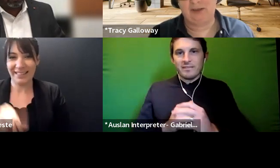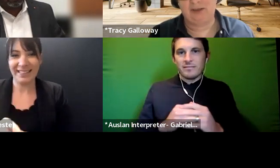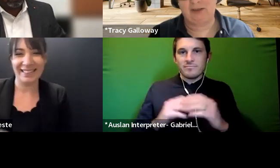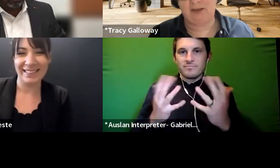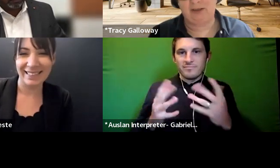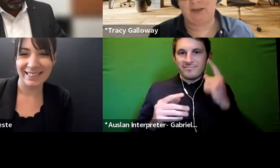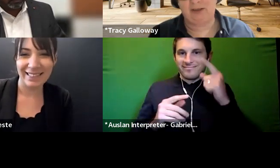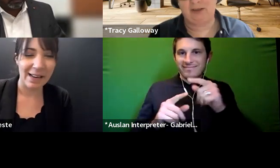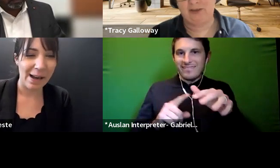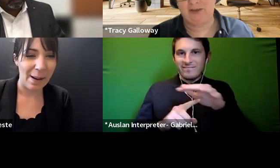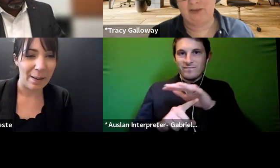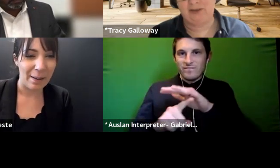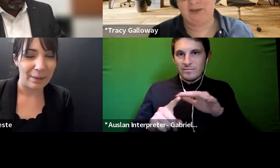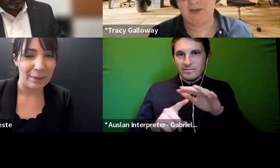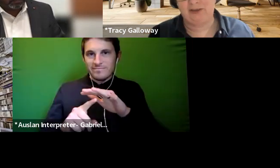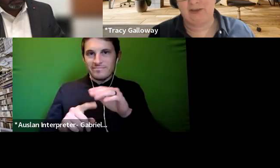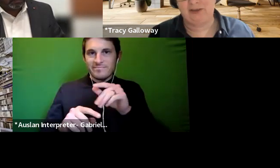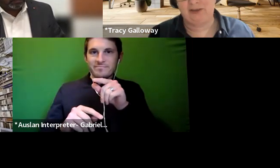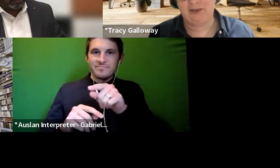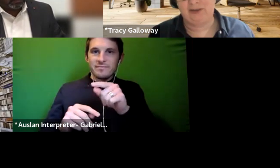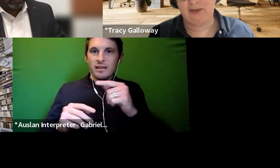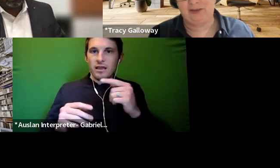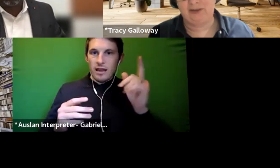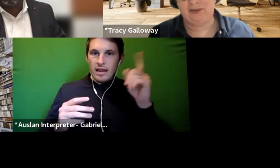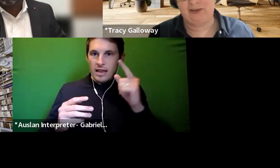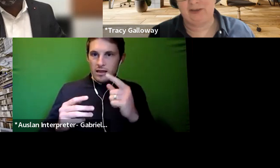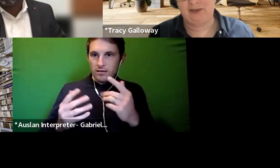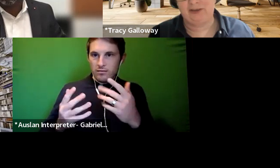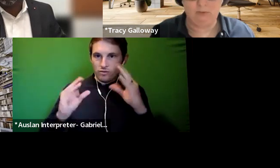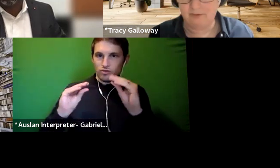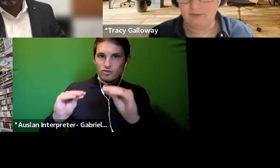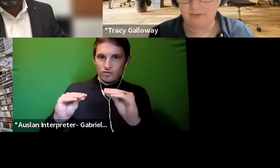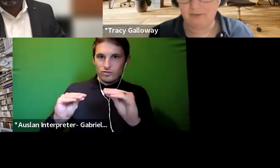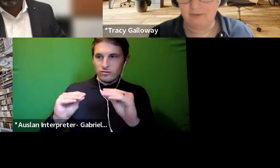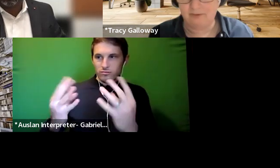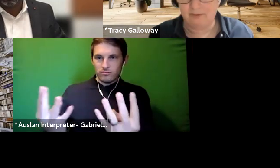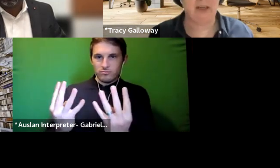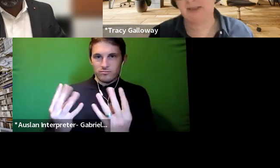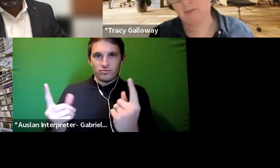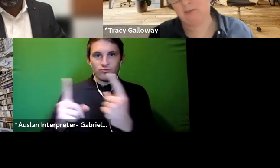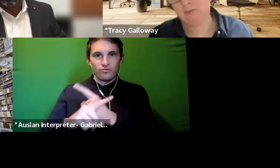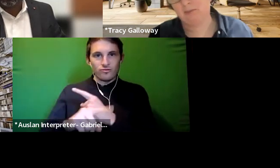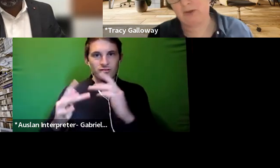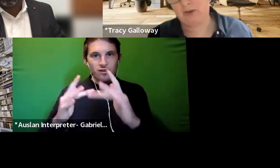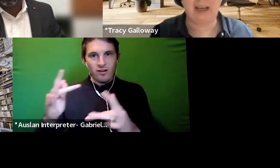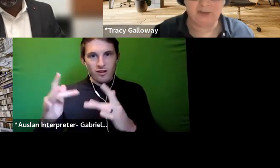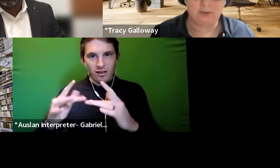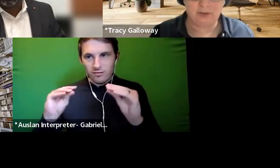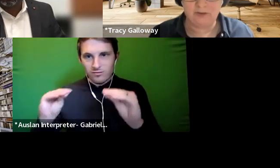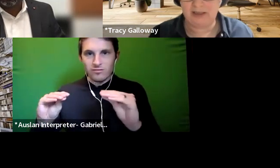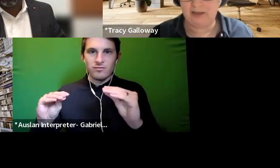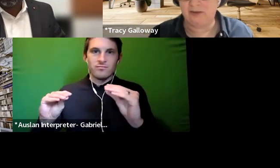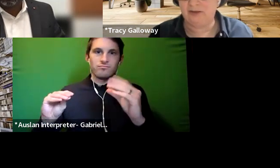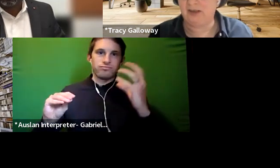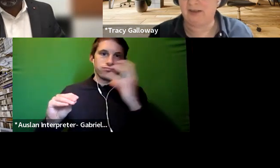just that, you know, our student cohort now is very diverse. We have a whole range of age